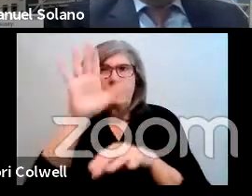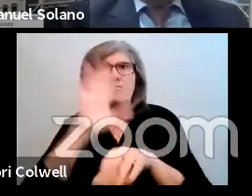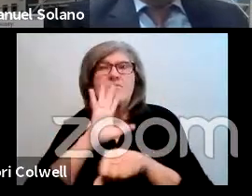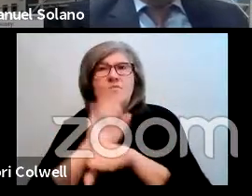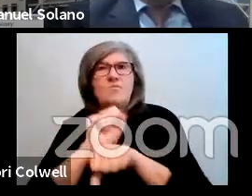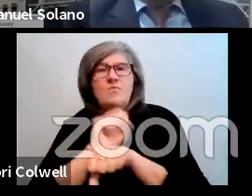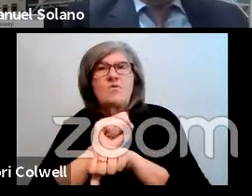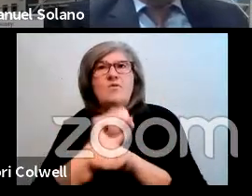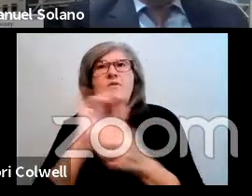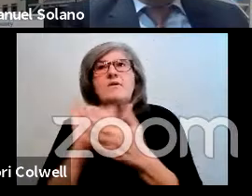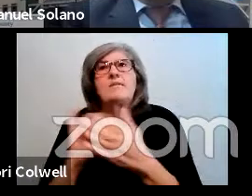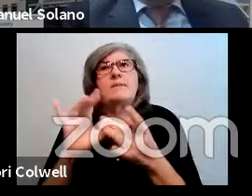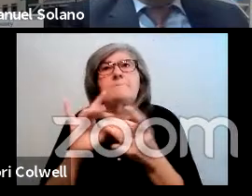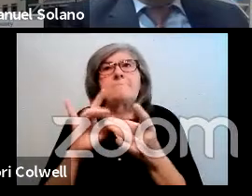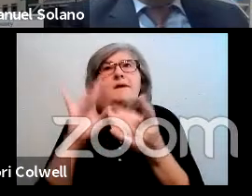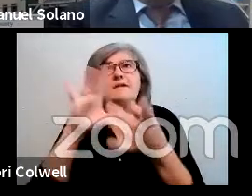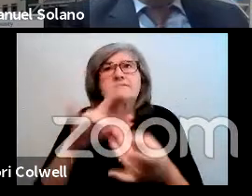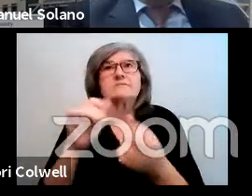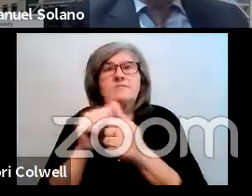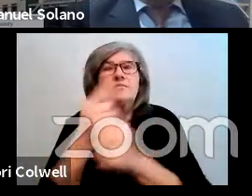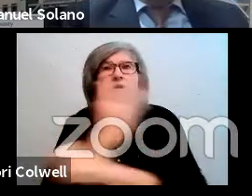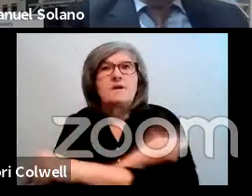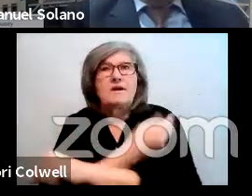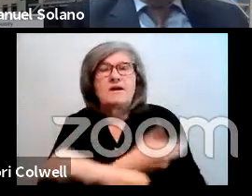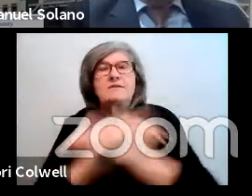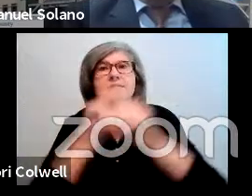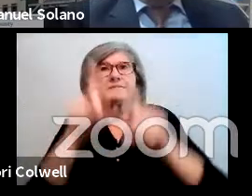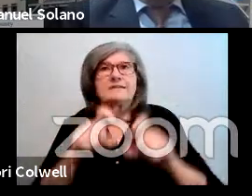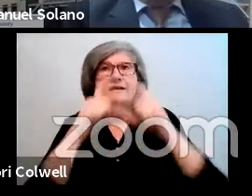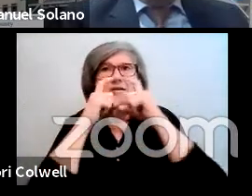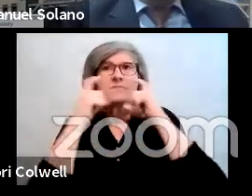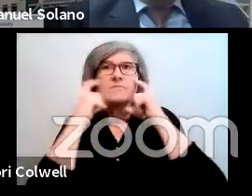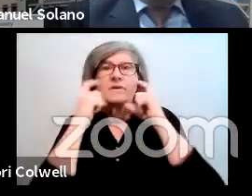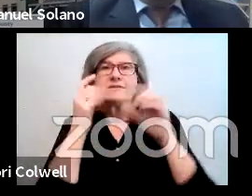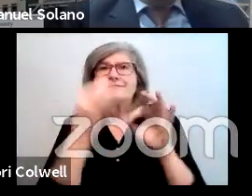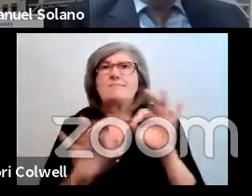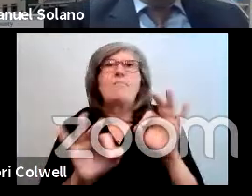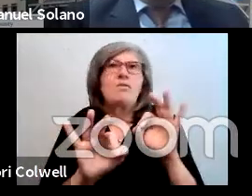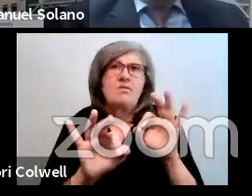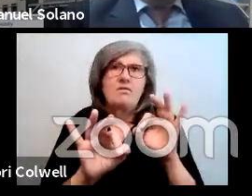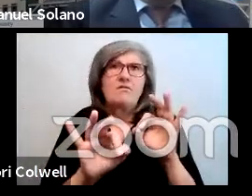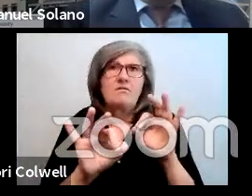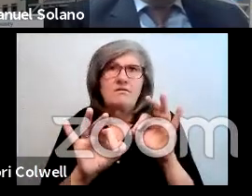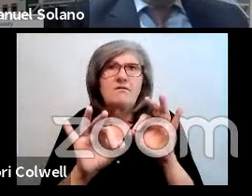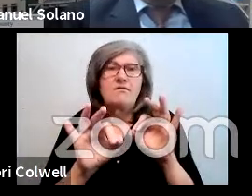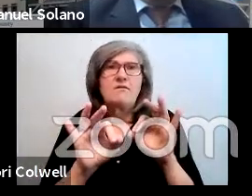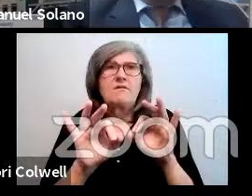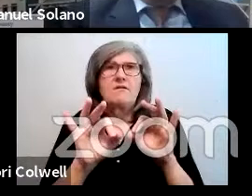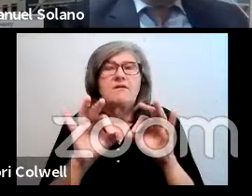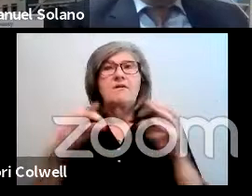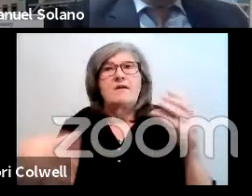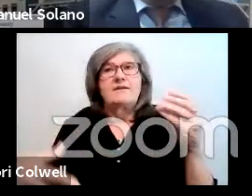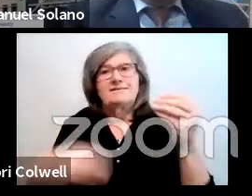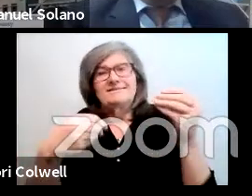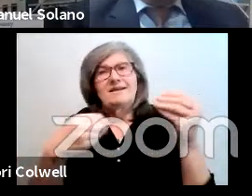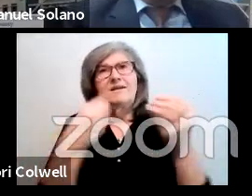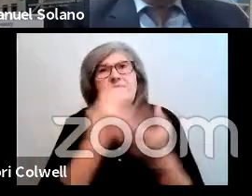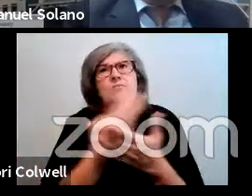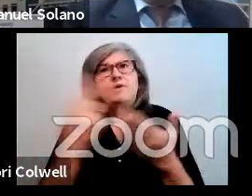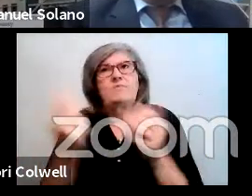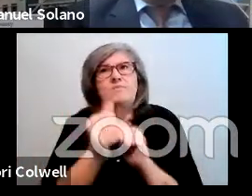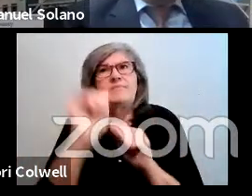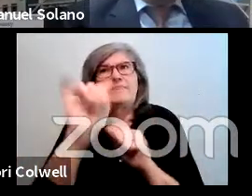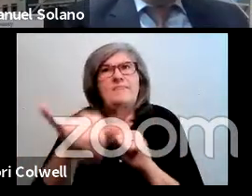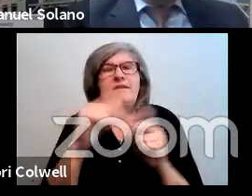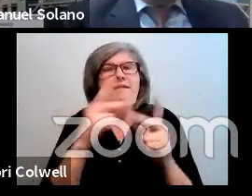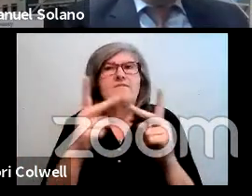the message about vaccination, test, masking, that's very simple, right? Then attach the research to that in a very